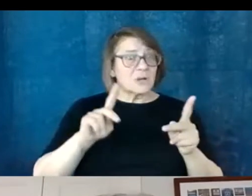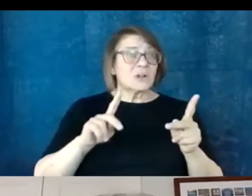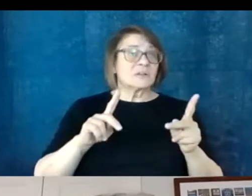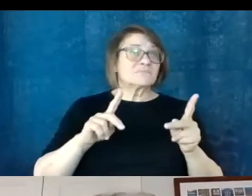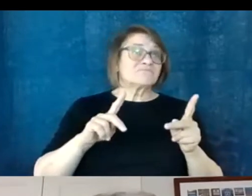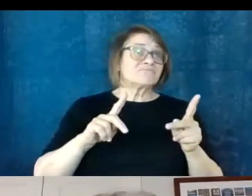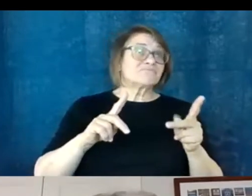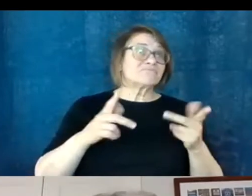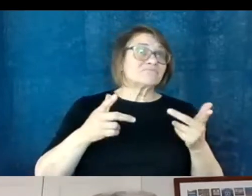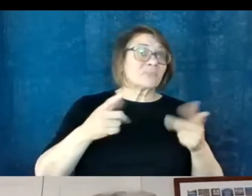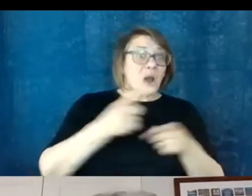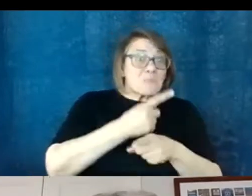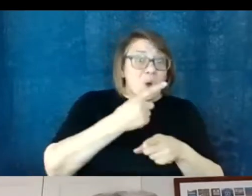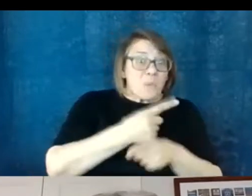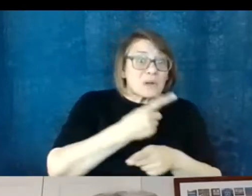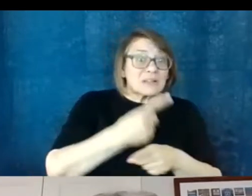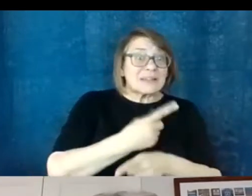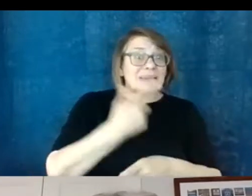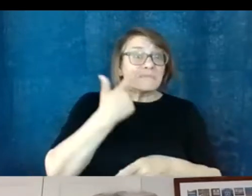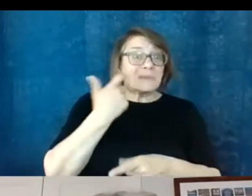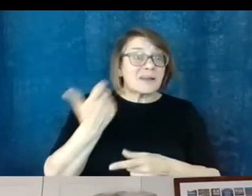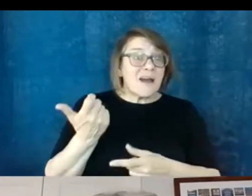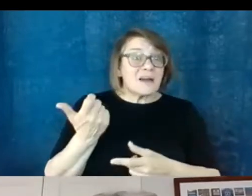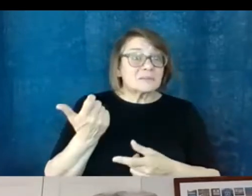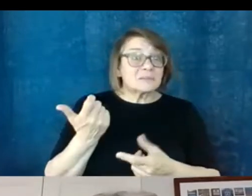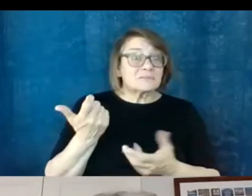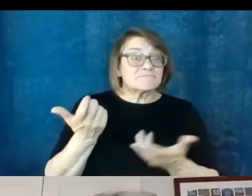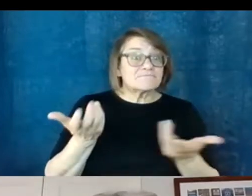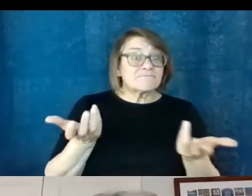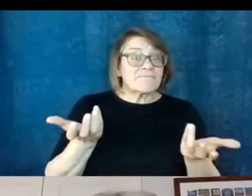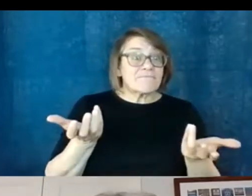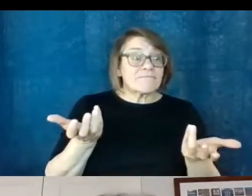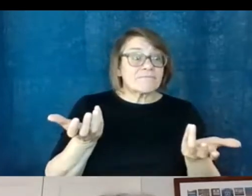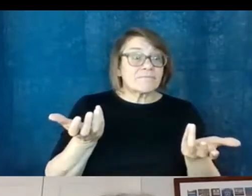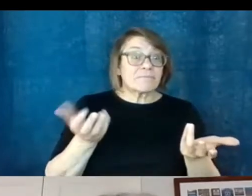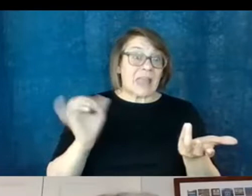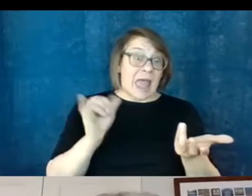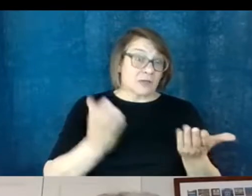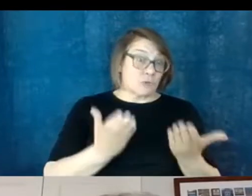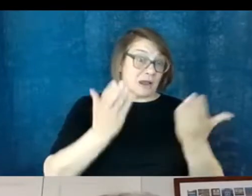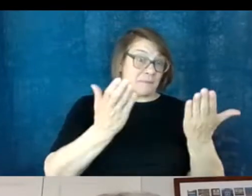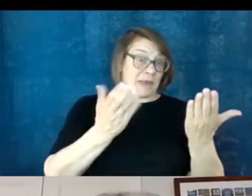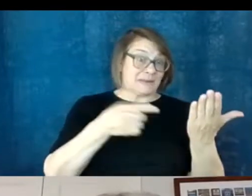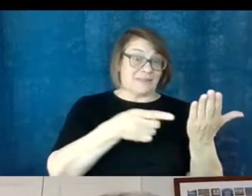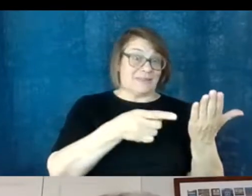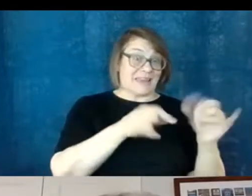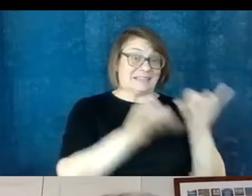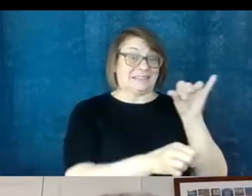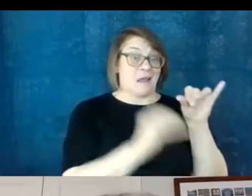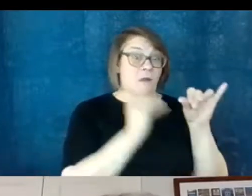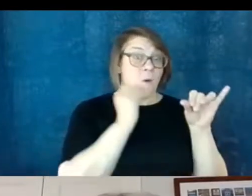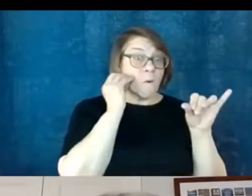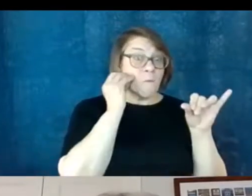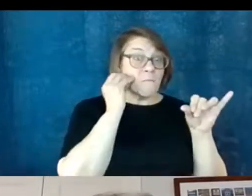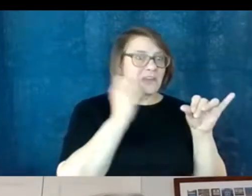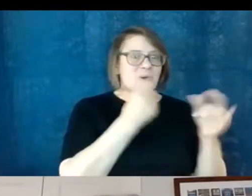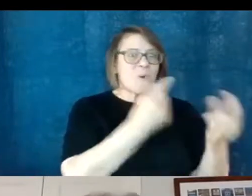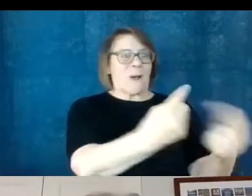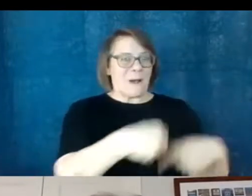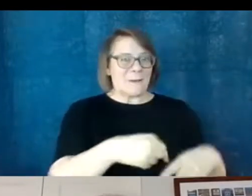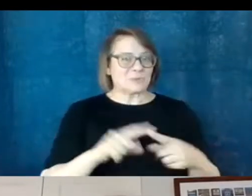an optimal way because, as recommended, they're not able to come into the